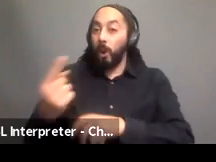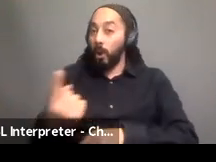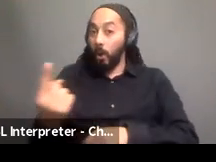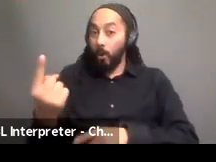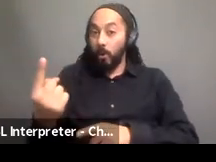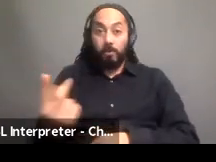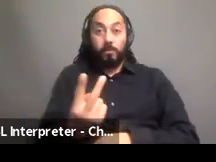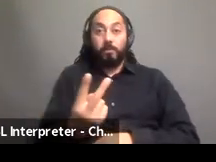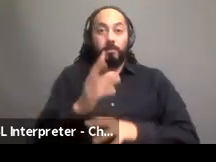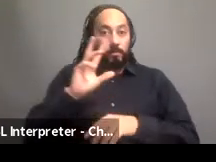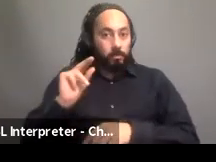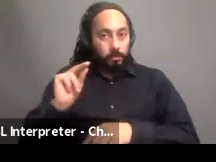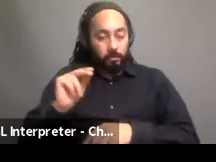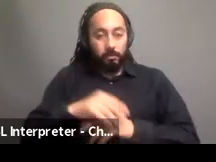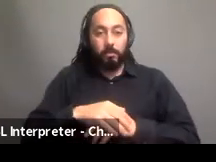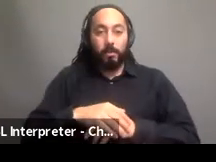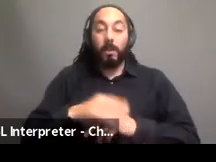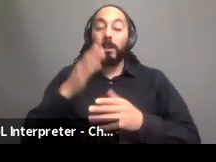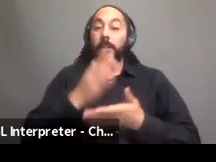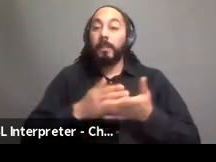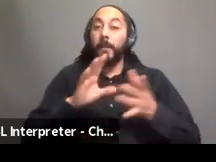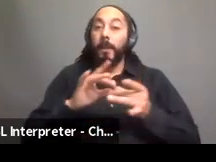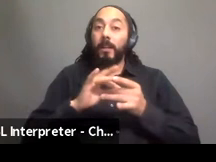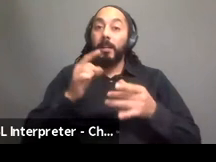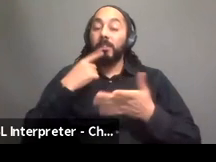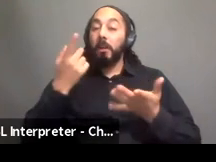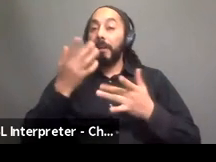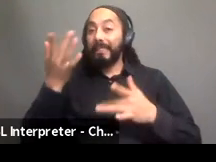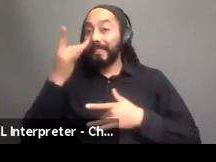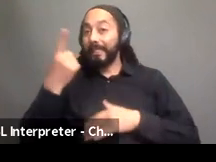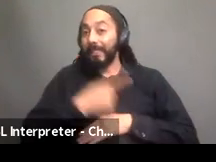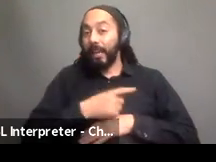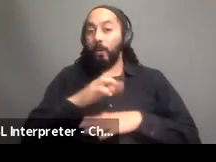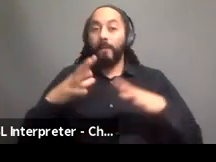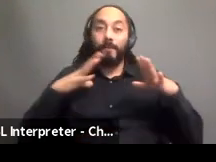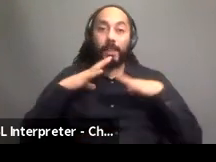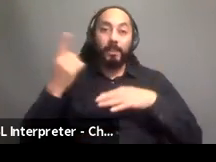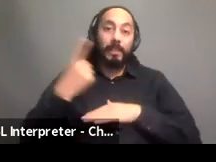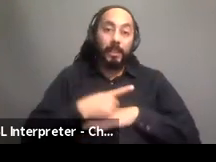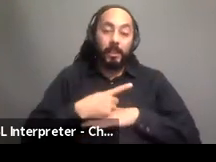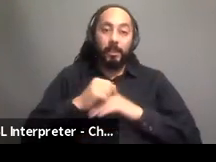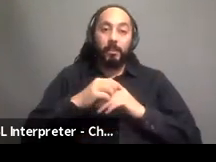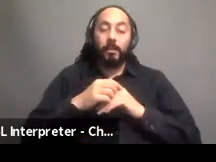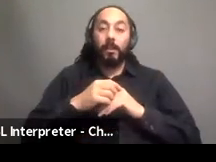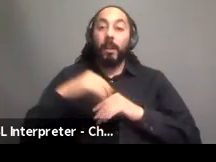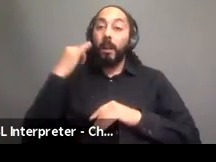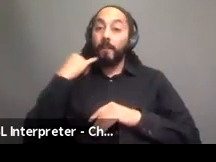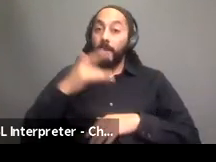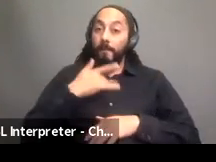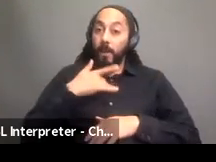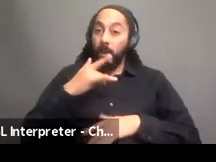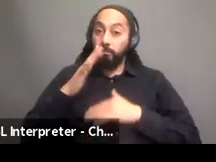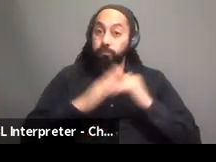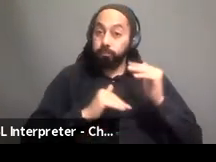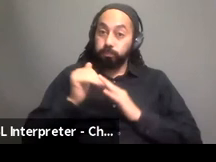do see some folks mentioning possibly taking a sick day or vacation day. If that's, what you feel comfortable doing, that is